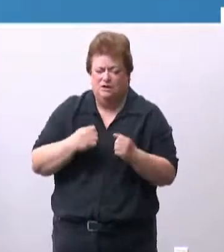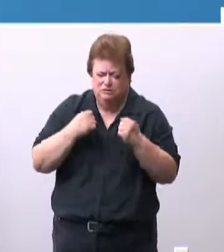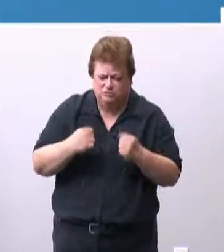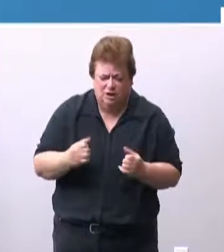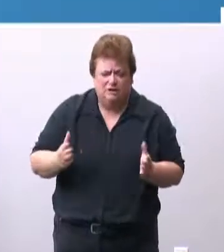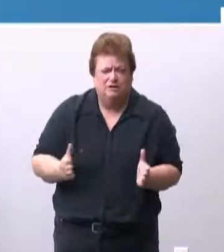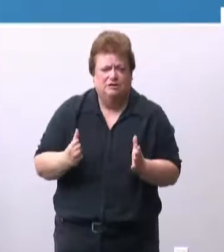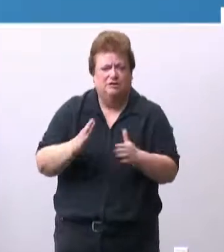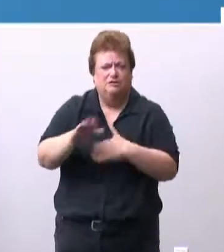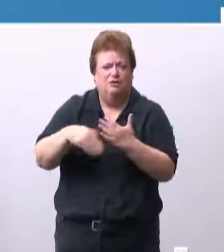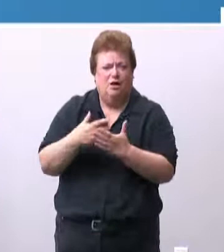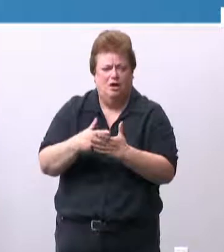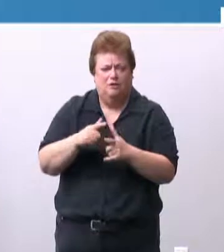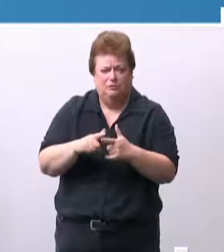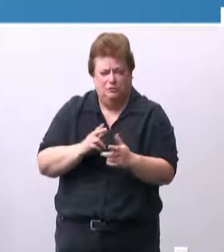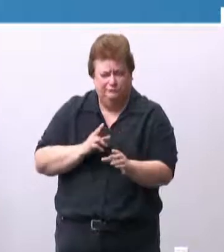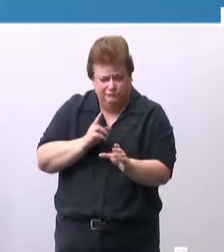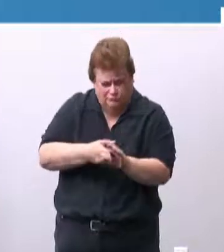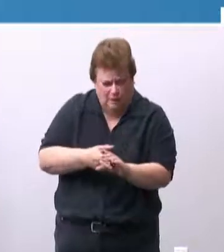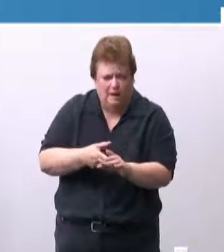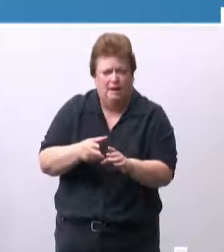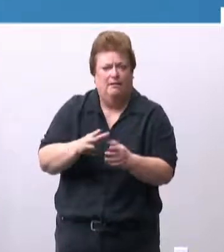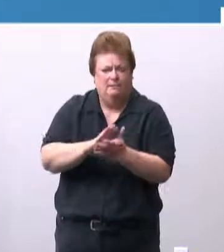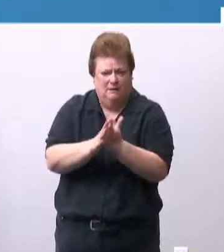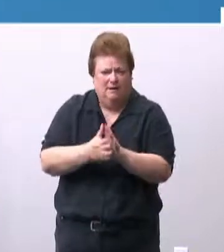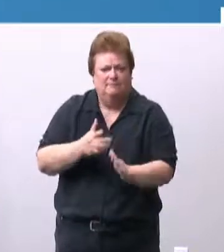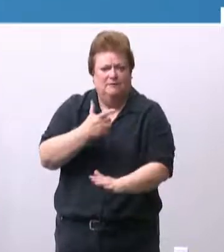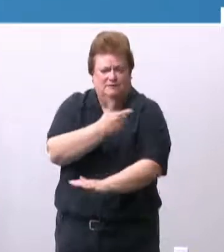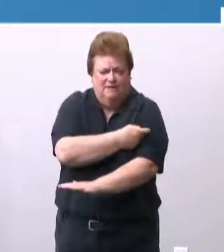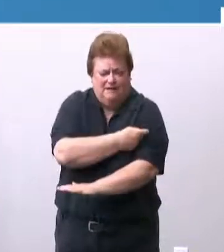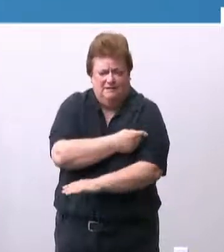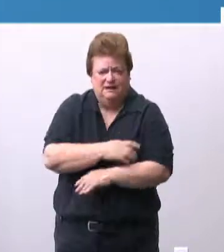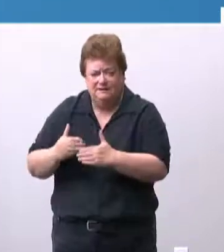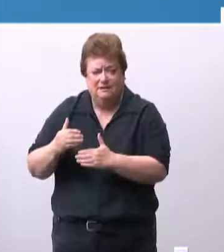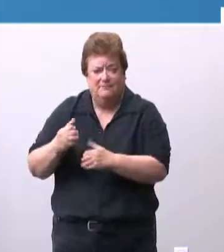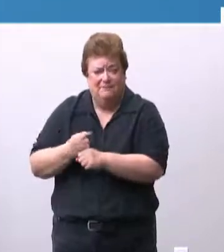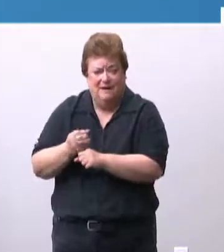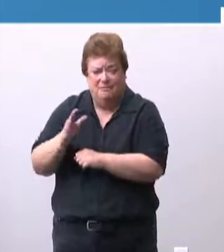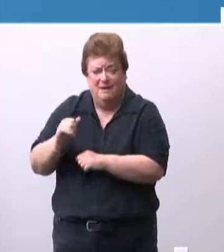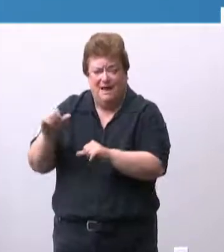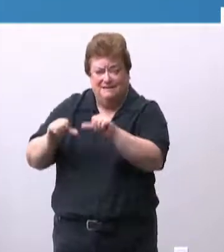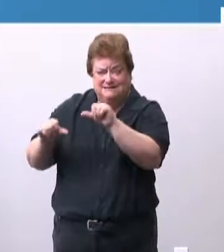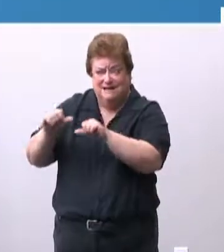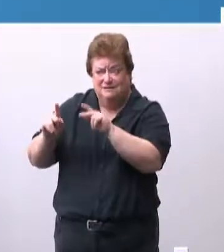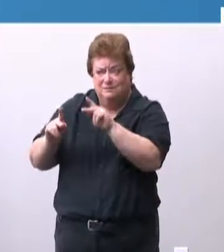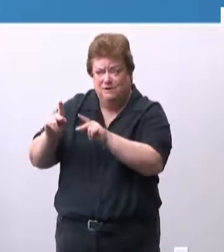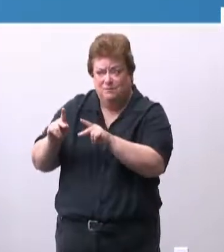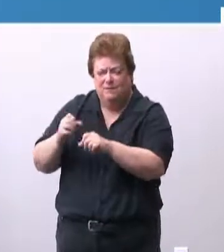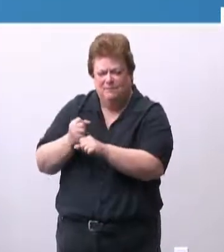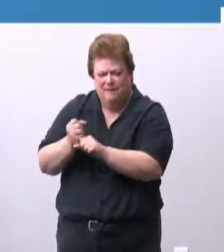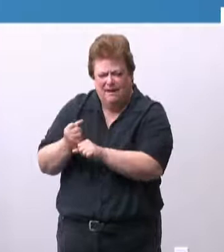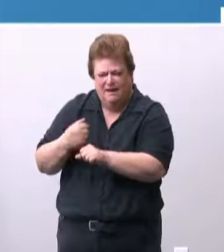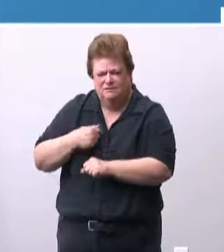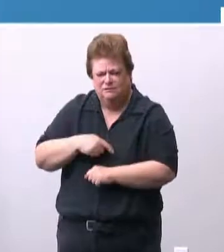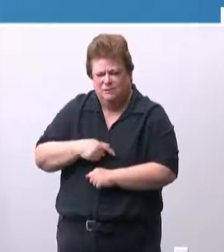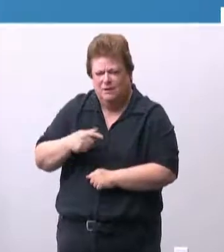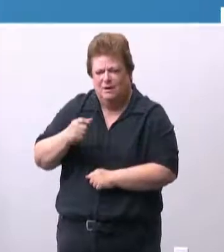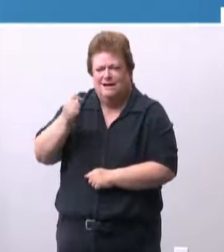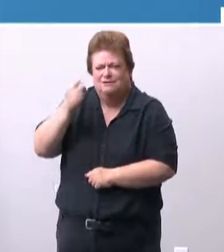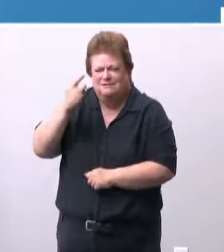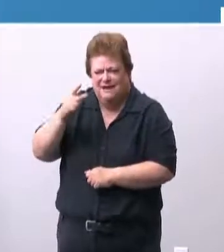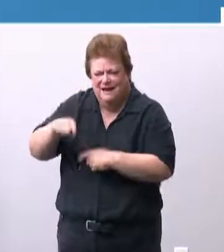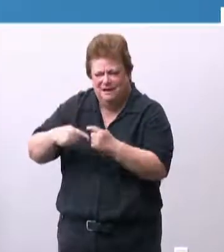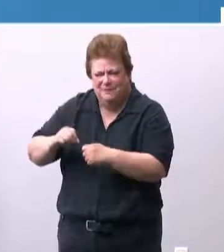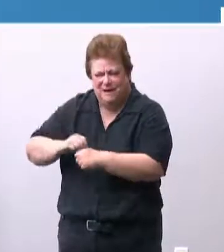to join them and get vaccinated. Because of recent progress made by us to understand the virus and how it works, certain groups of